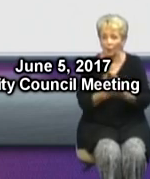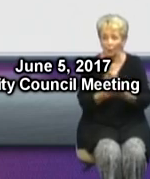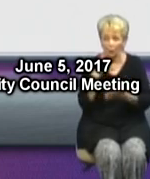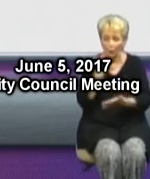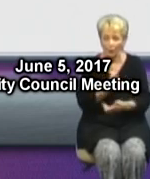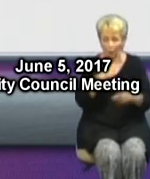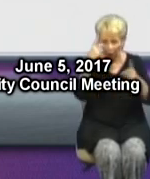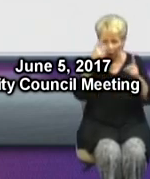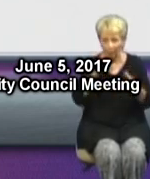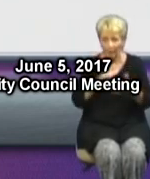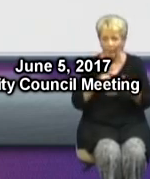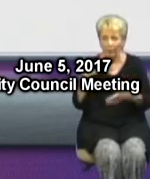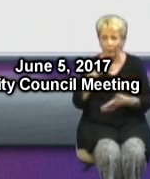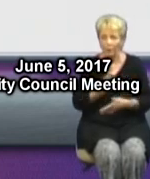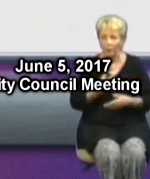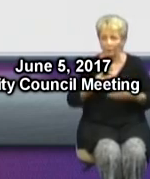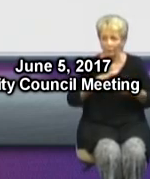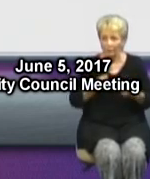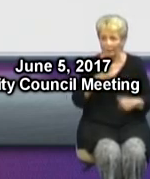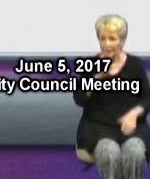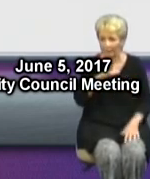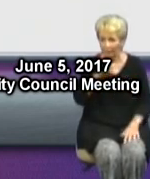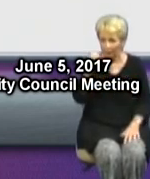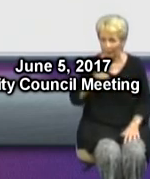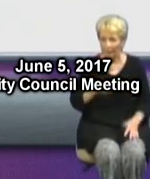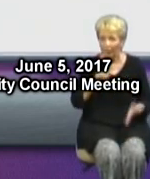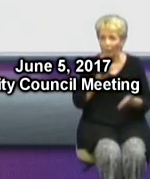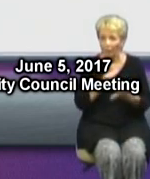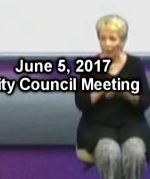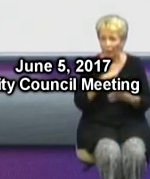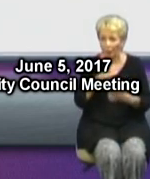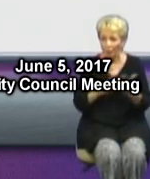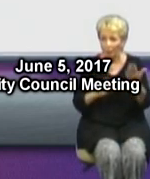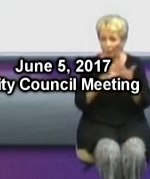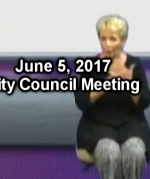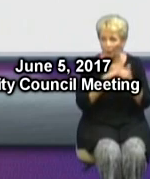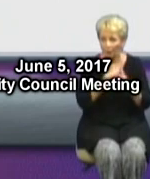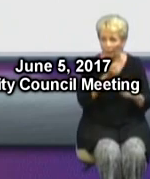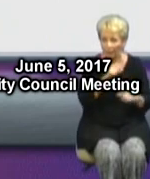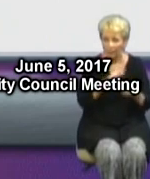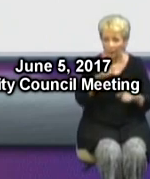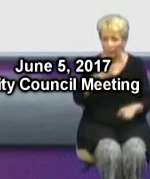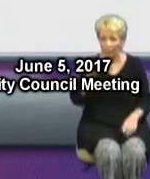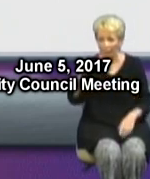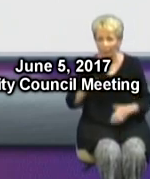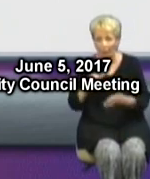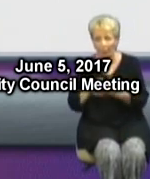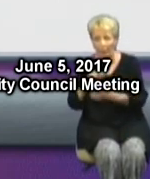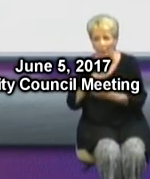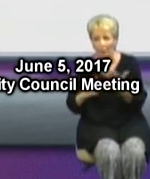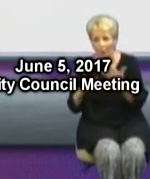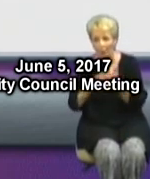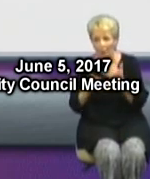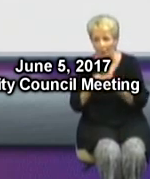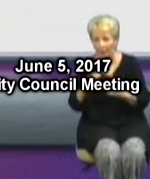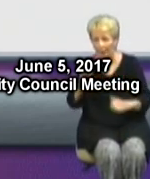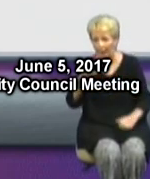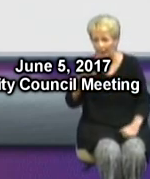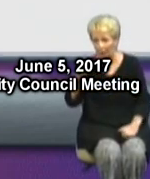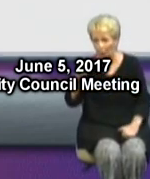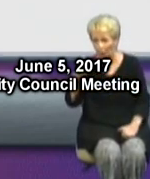determined that we would fund 75% of that program with fees and 25% of that program with ad valorem